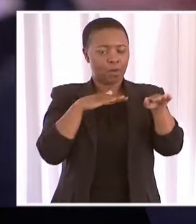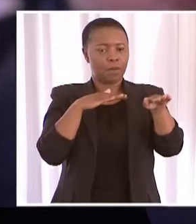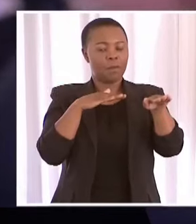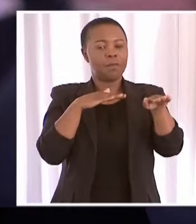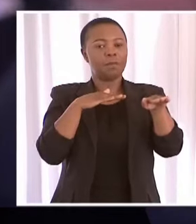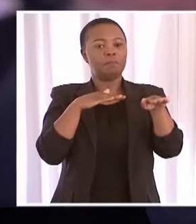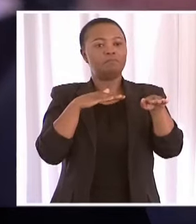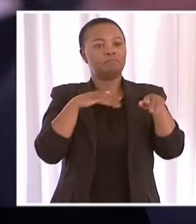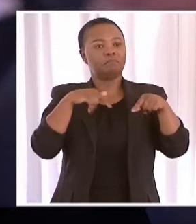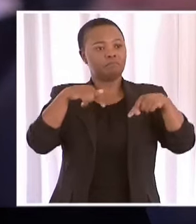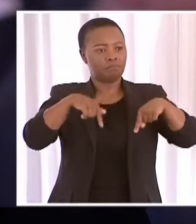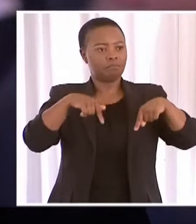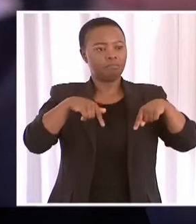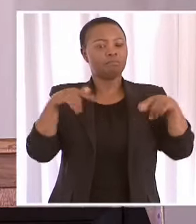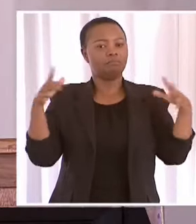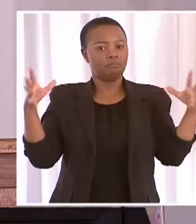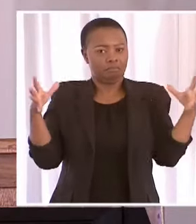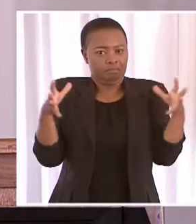in his,